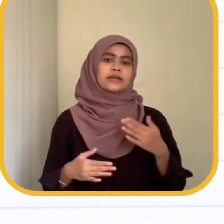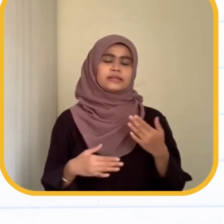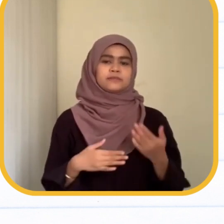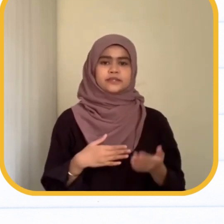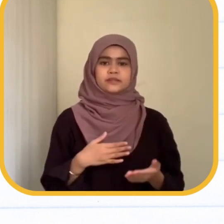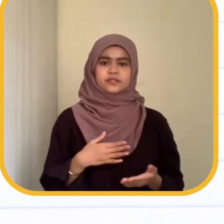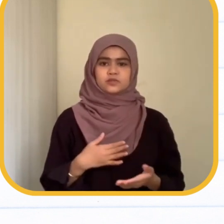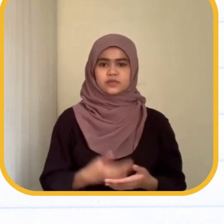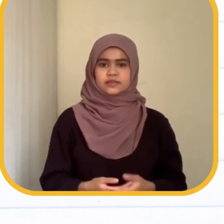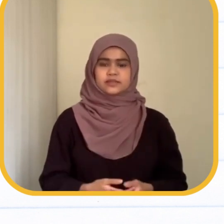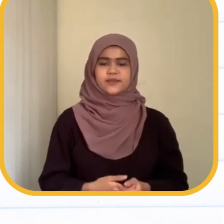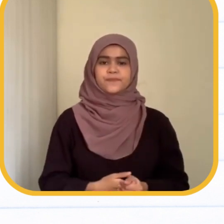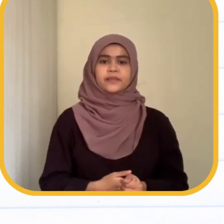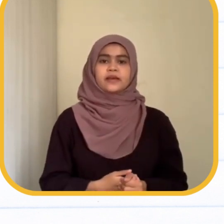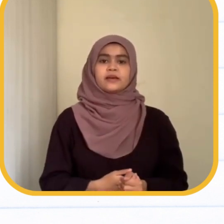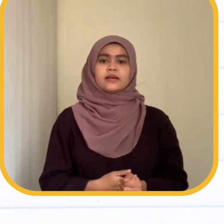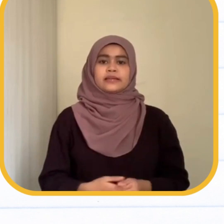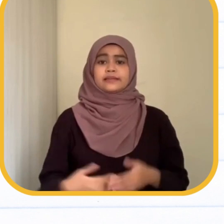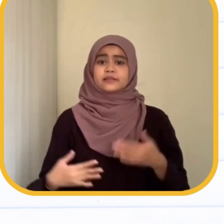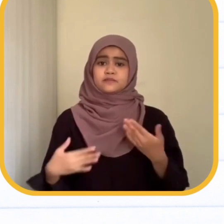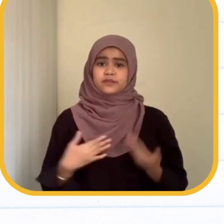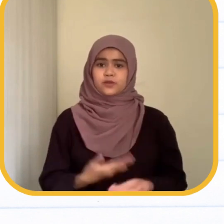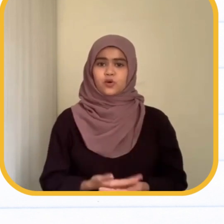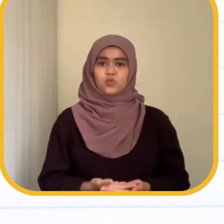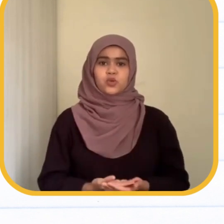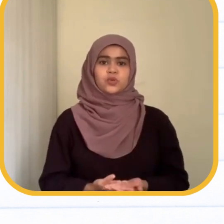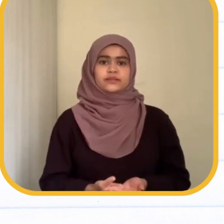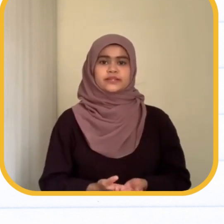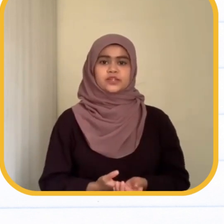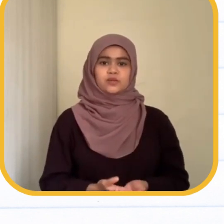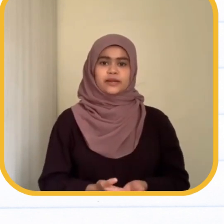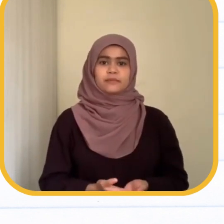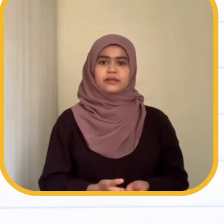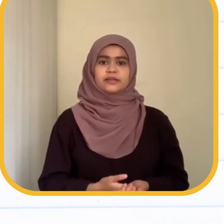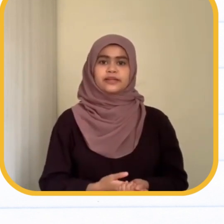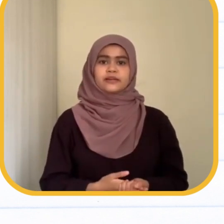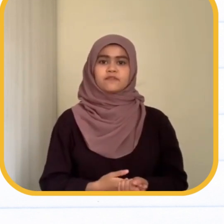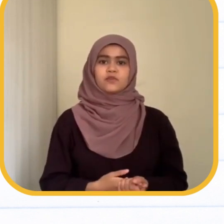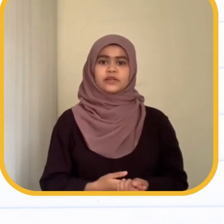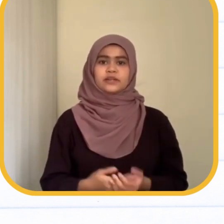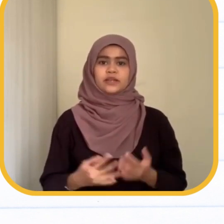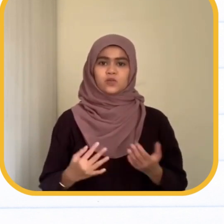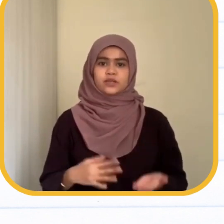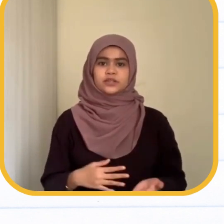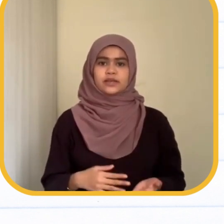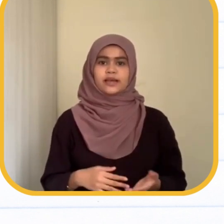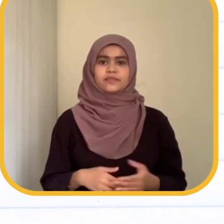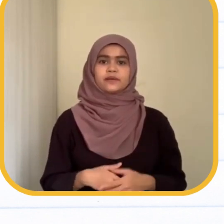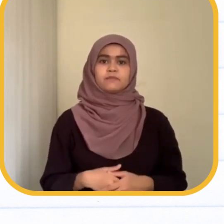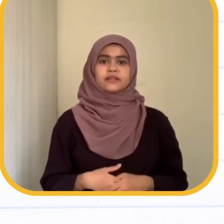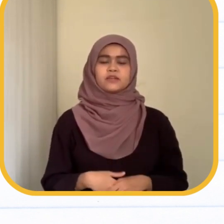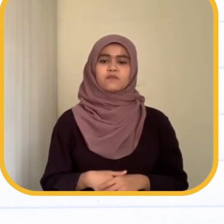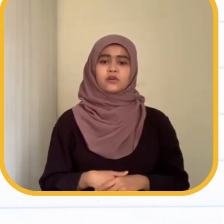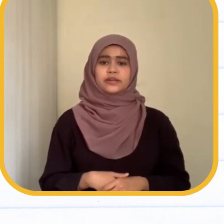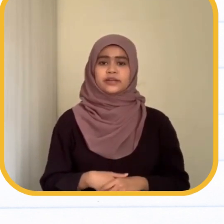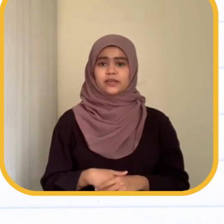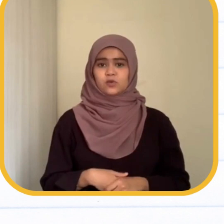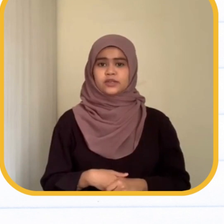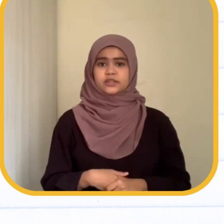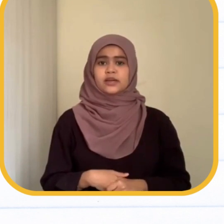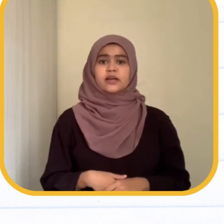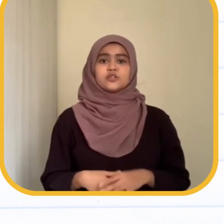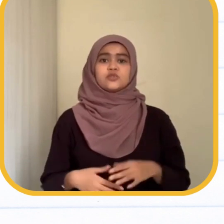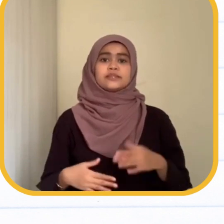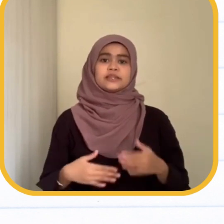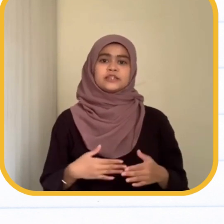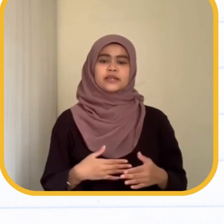all elementary students. In this video, we will describe learning a foreign language and the best foreign